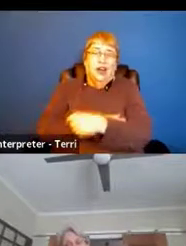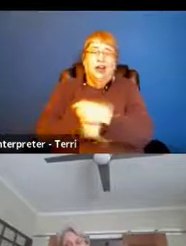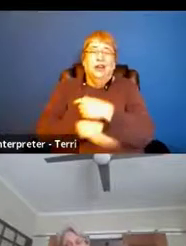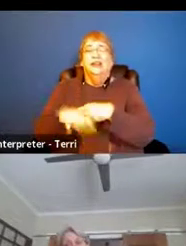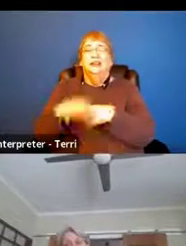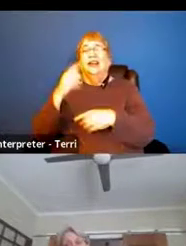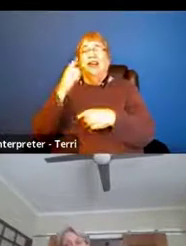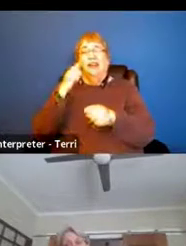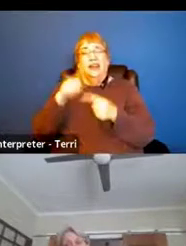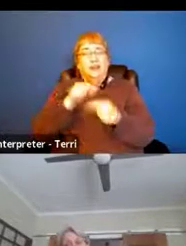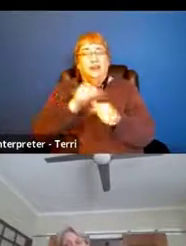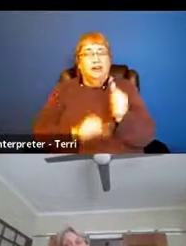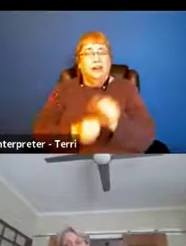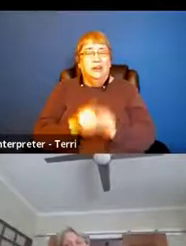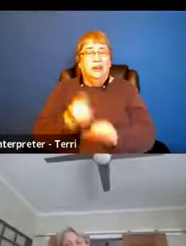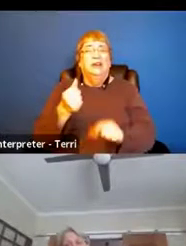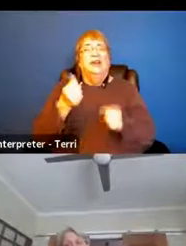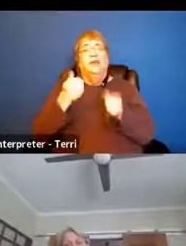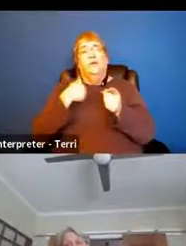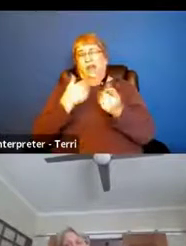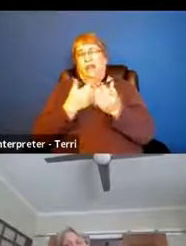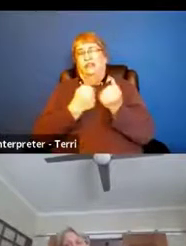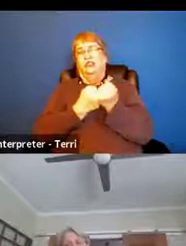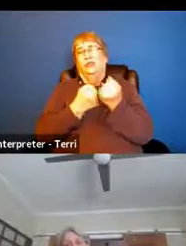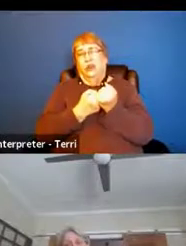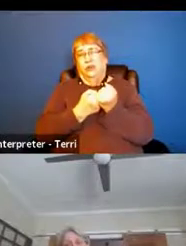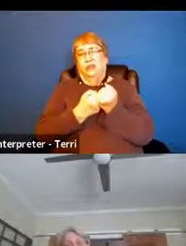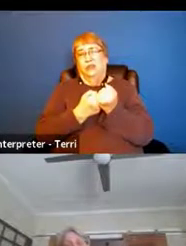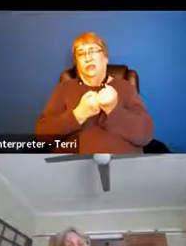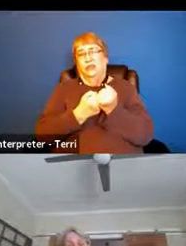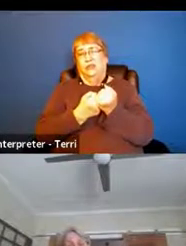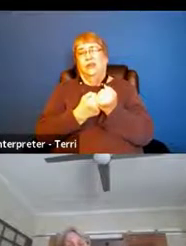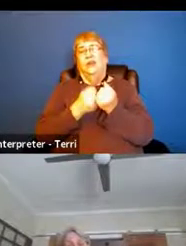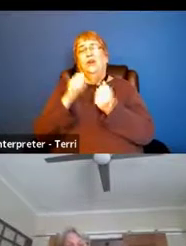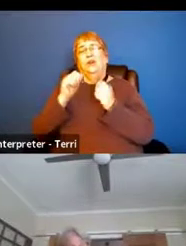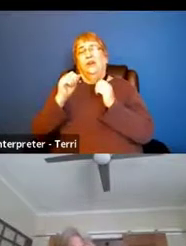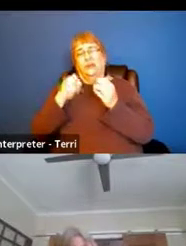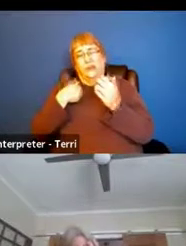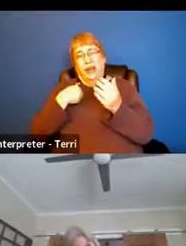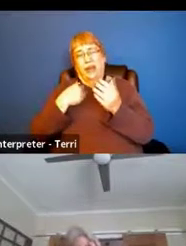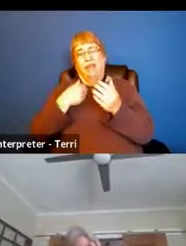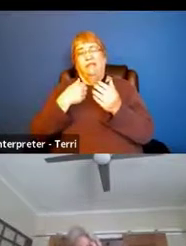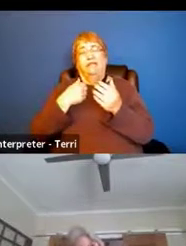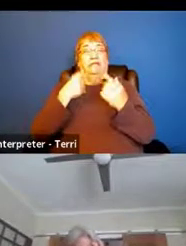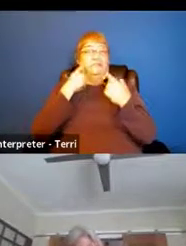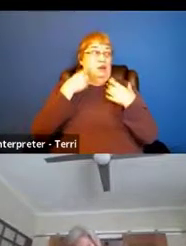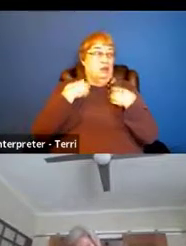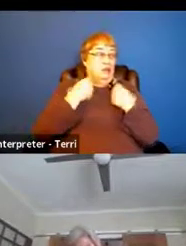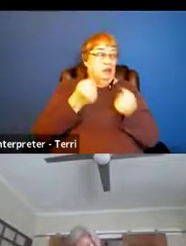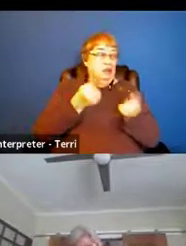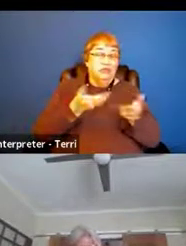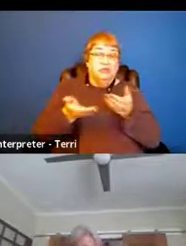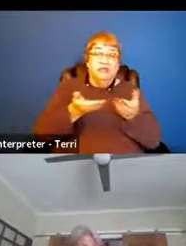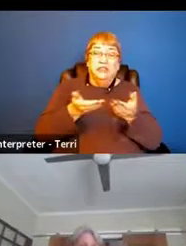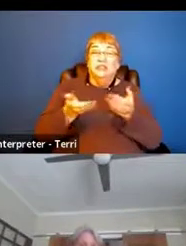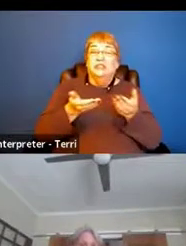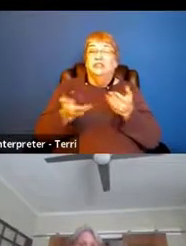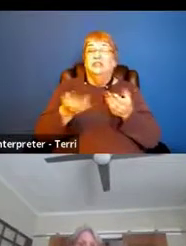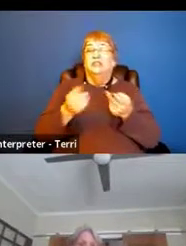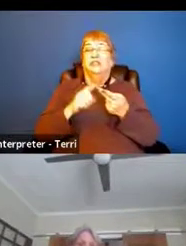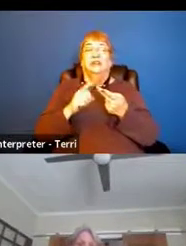supports outside of just the way we support young people that we can get youth connected with. So that might be mental health services and kind of seeking that